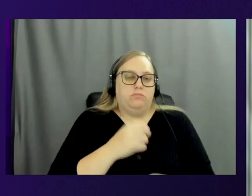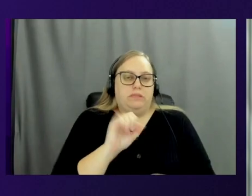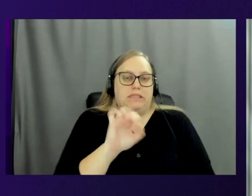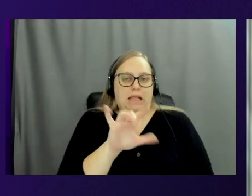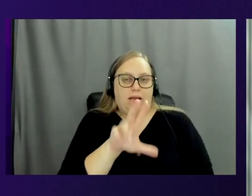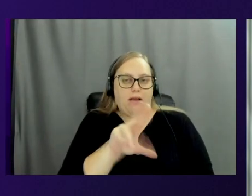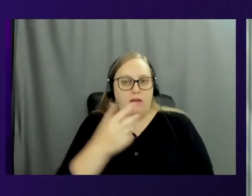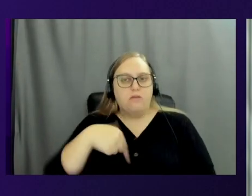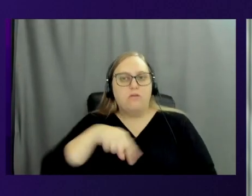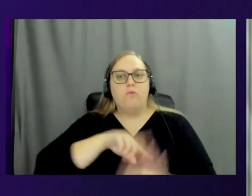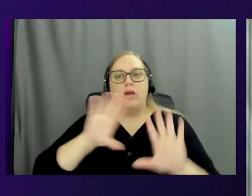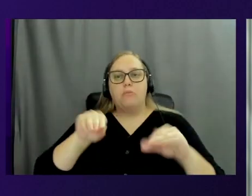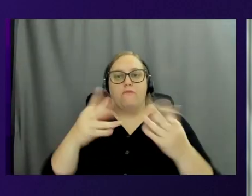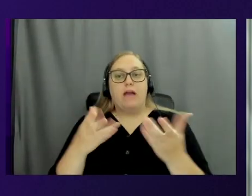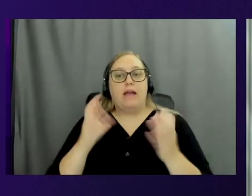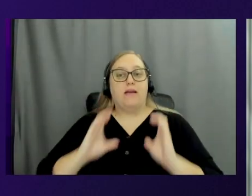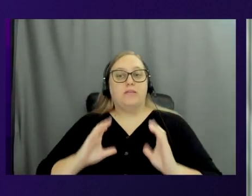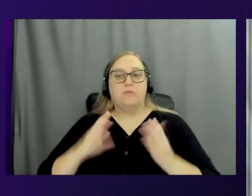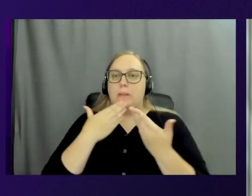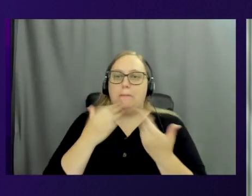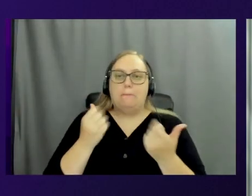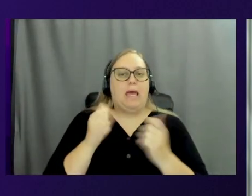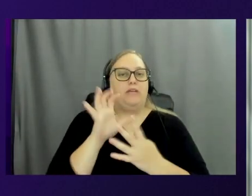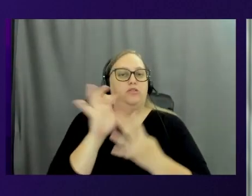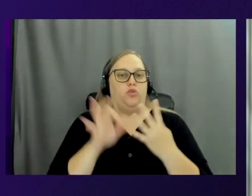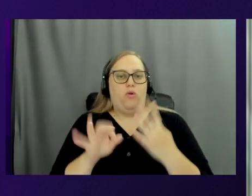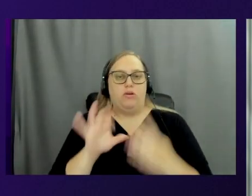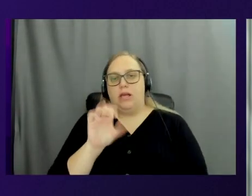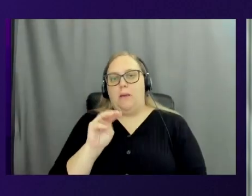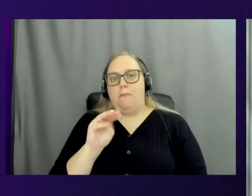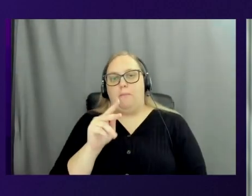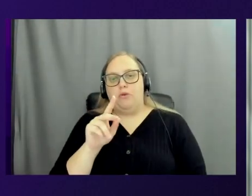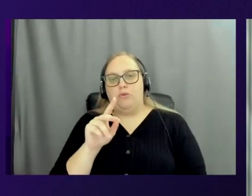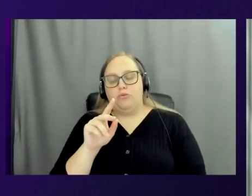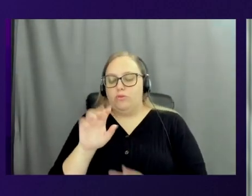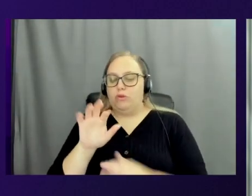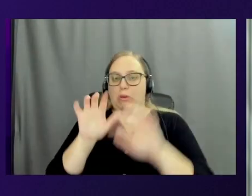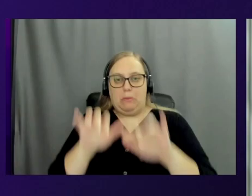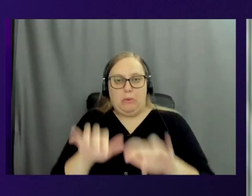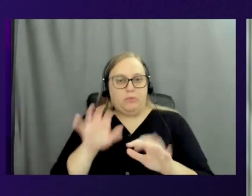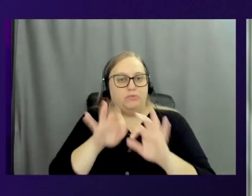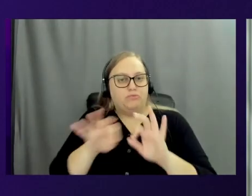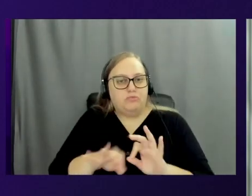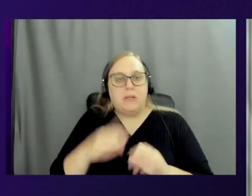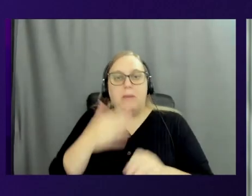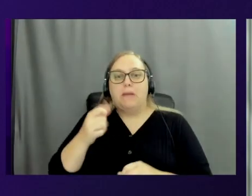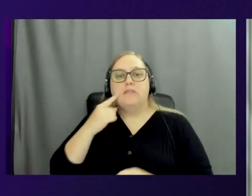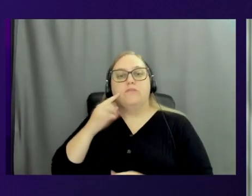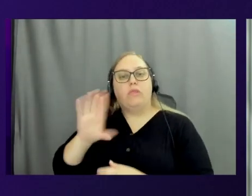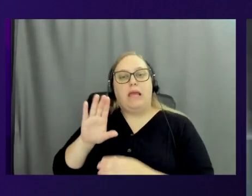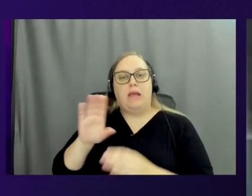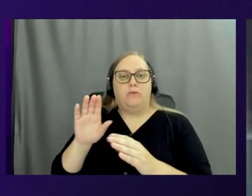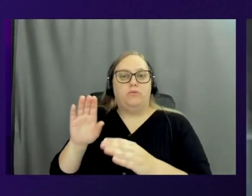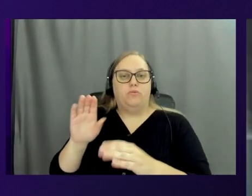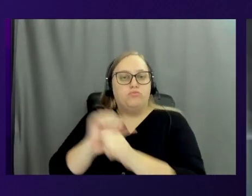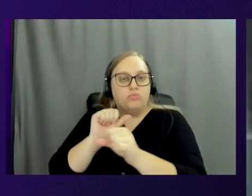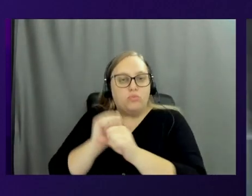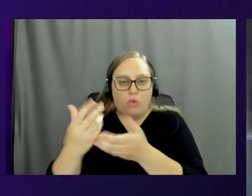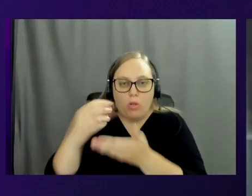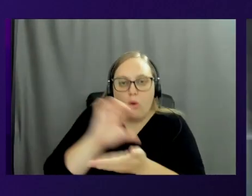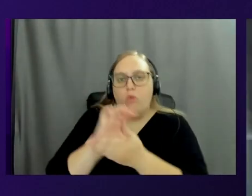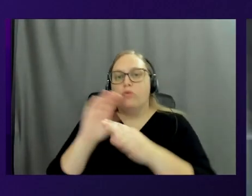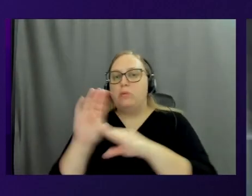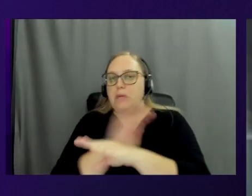best choice of compute that is best for their workloads and their business. We are still in the early days of cloud computing. So far, we